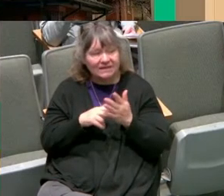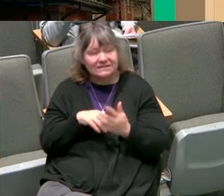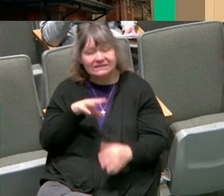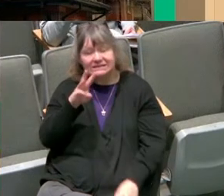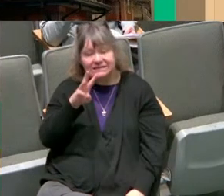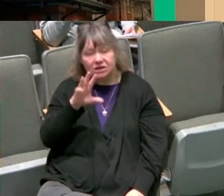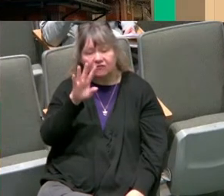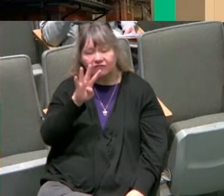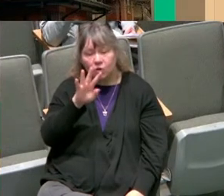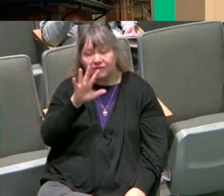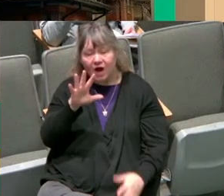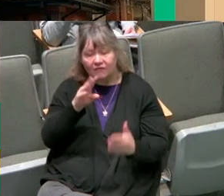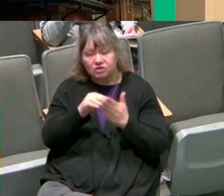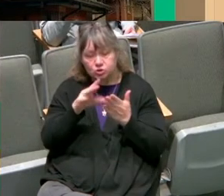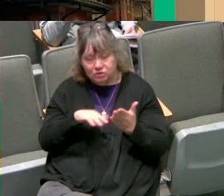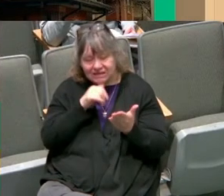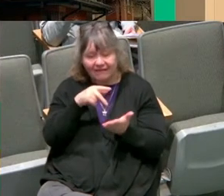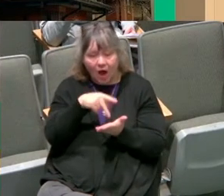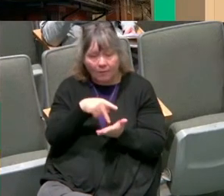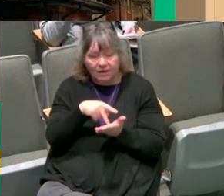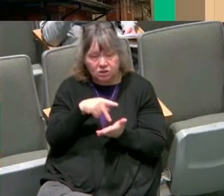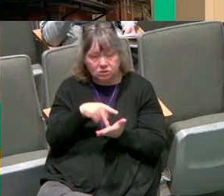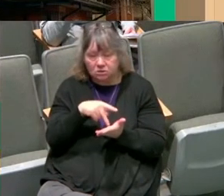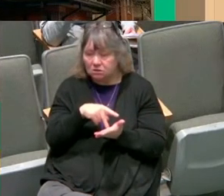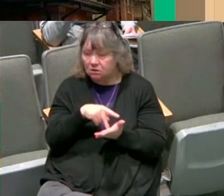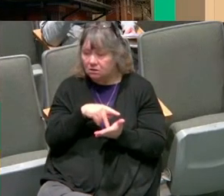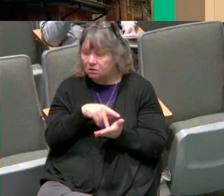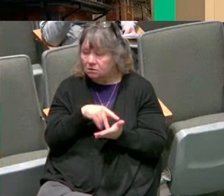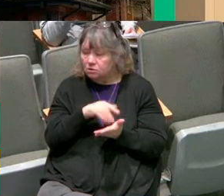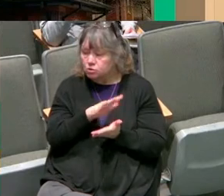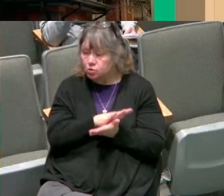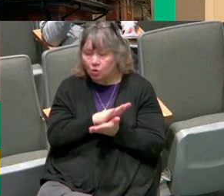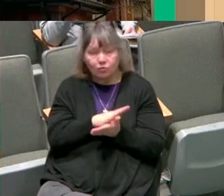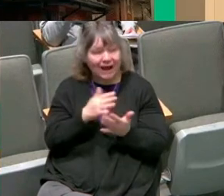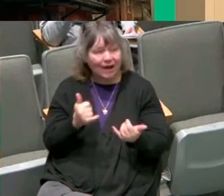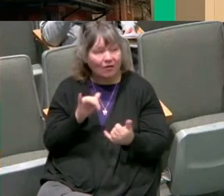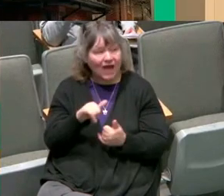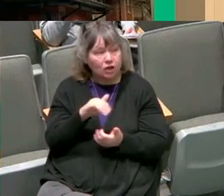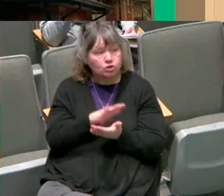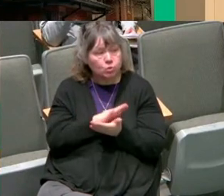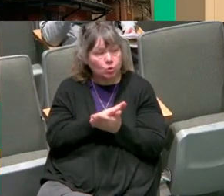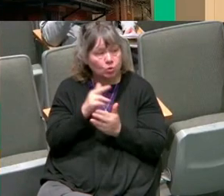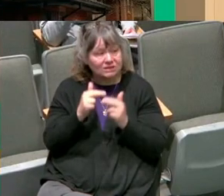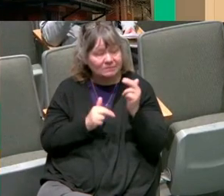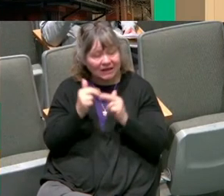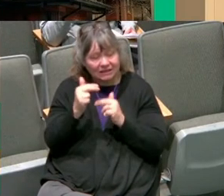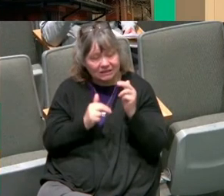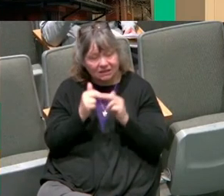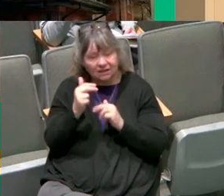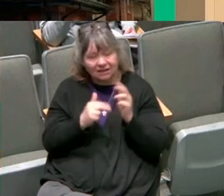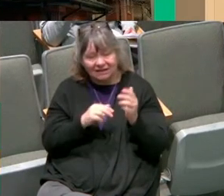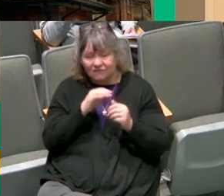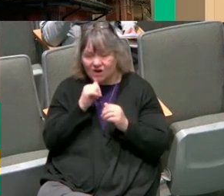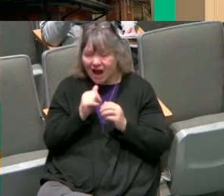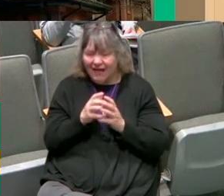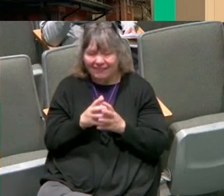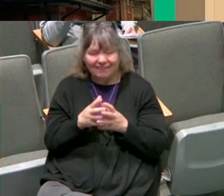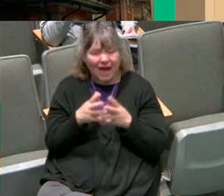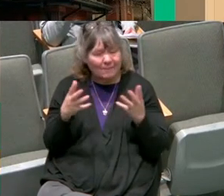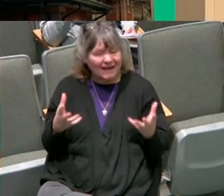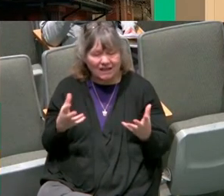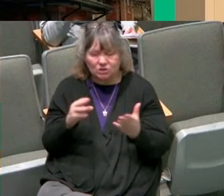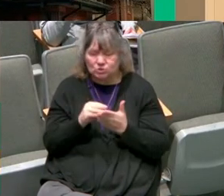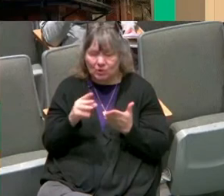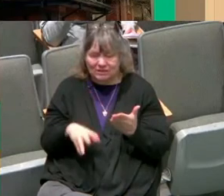645 students at the Hopkins school right now that school was built for not that many children